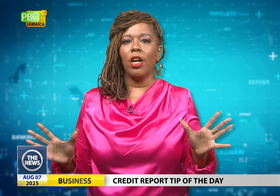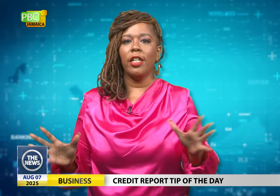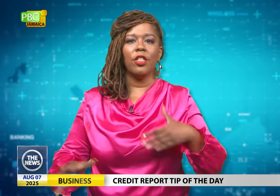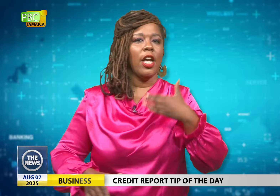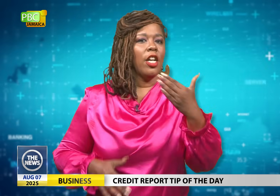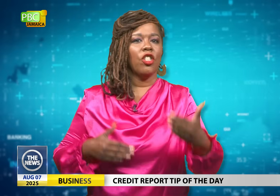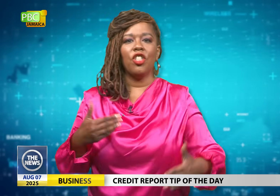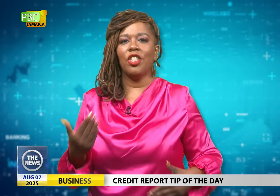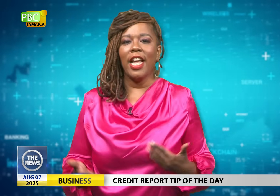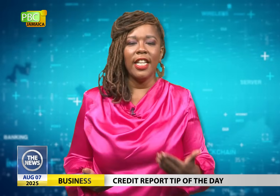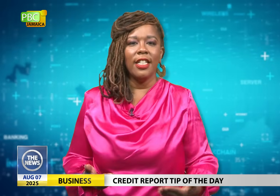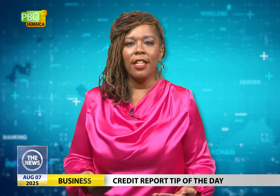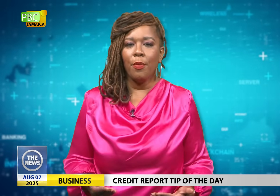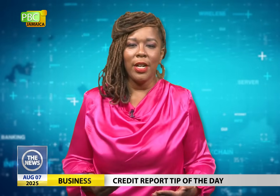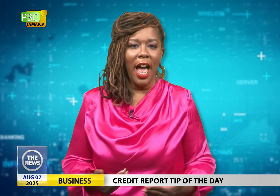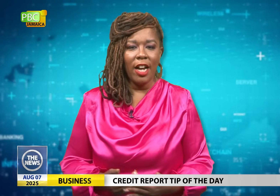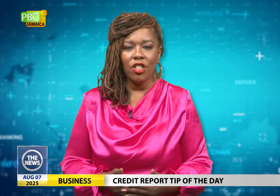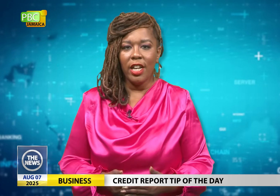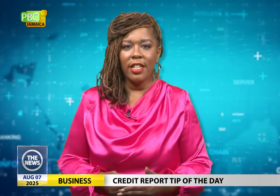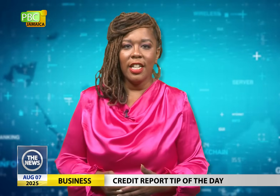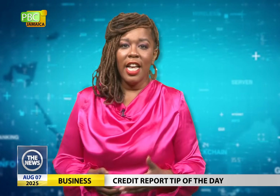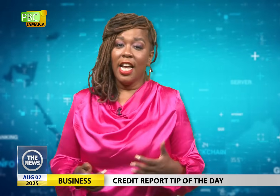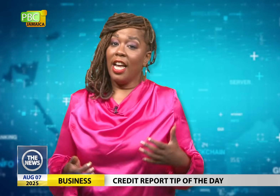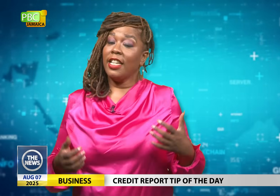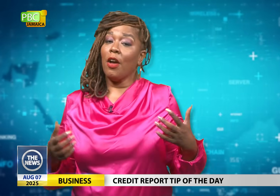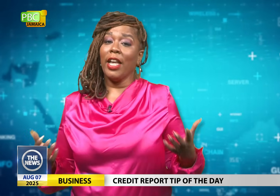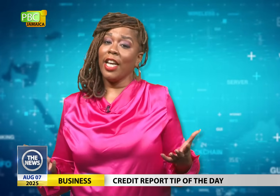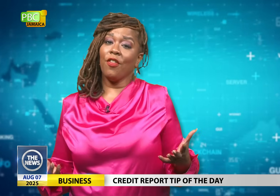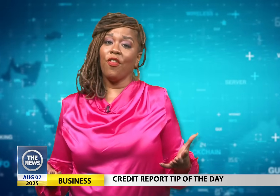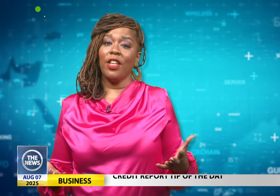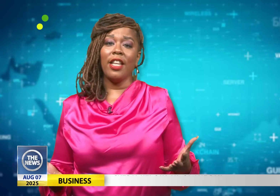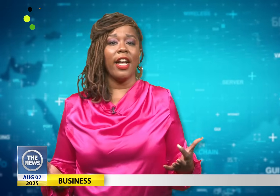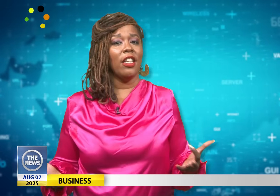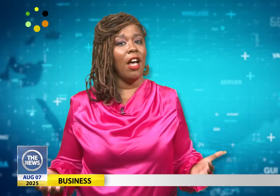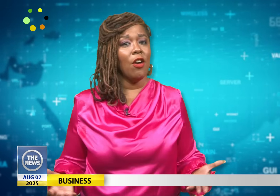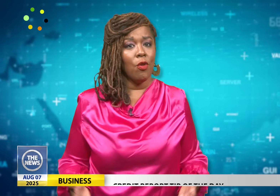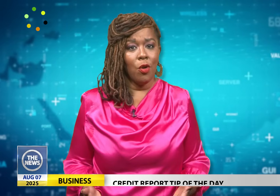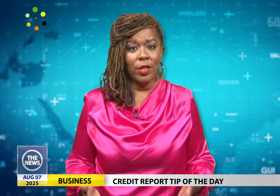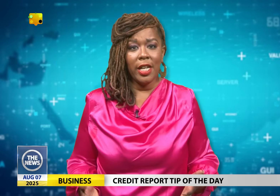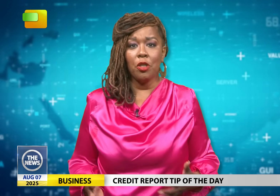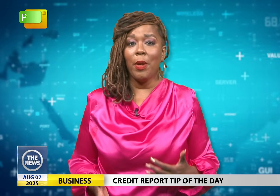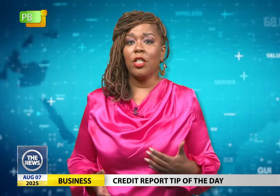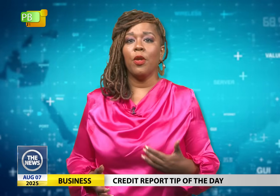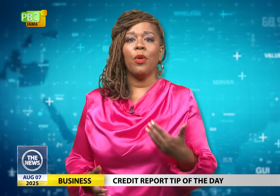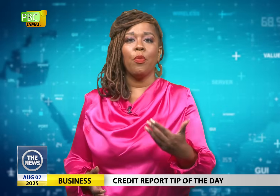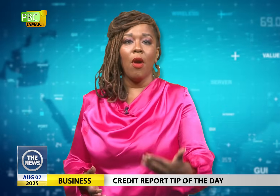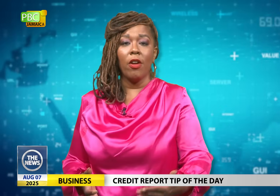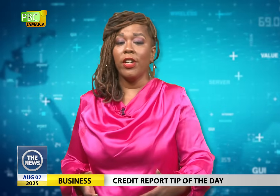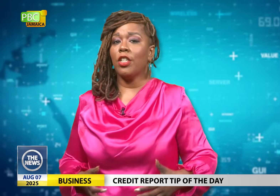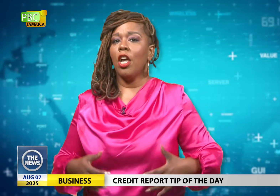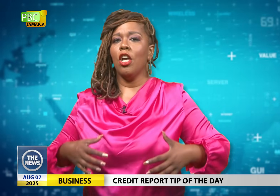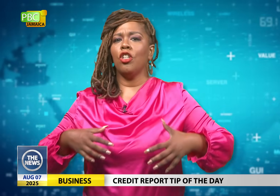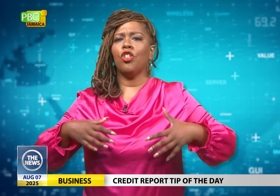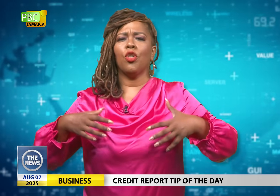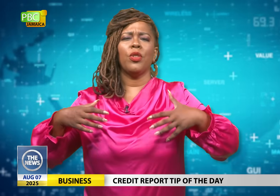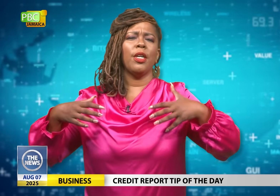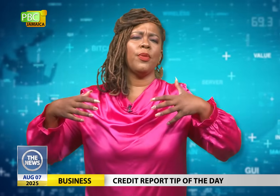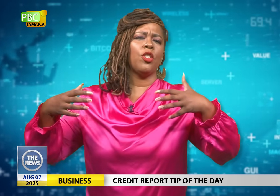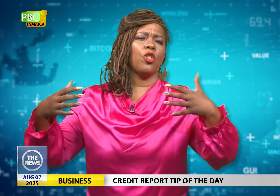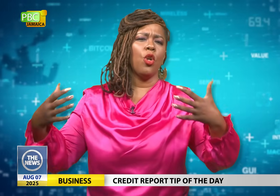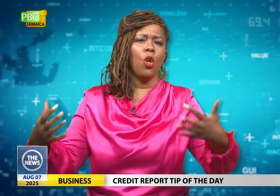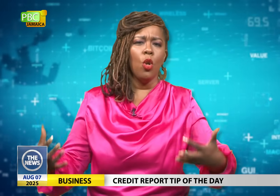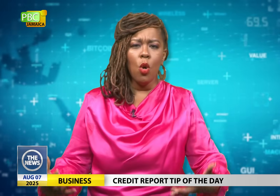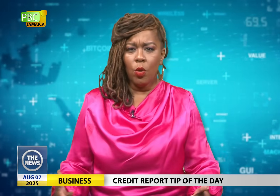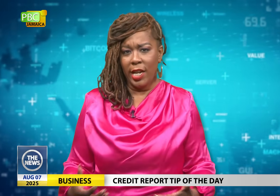no shortcuts, just steady, deliberate action. Now, it can feel like a long road, especially when progress shows